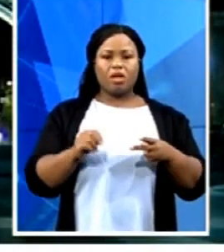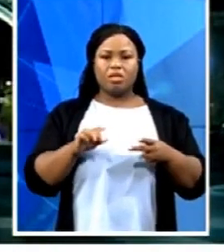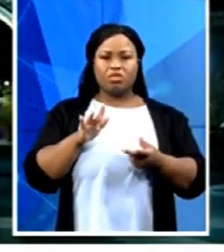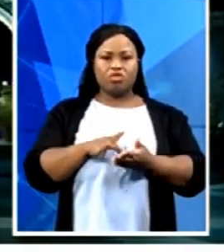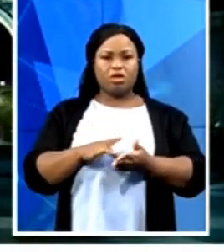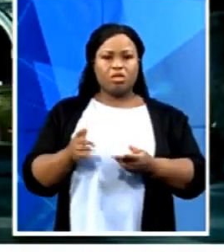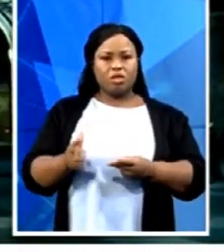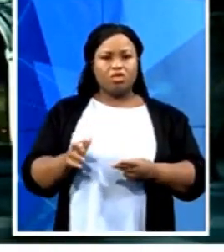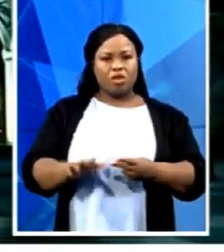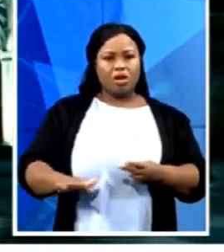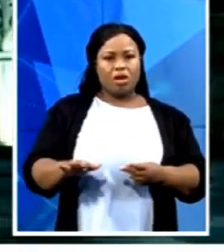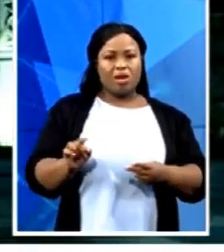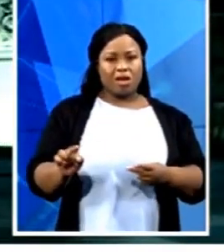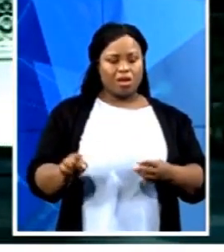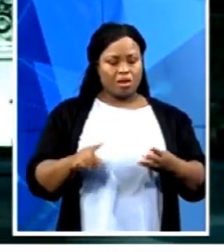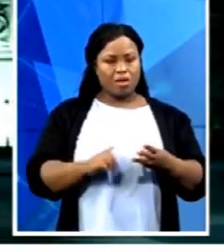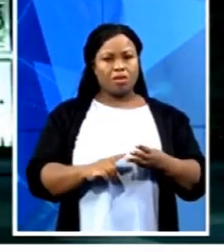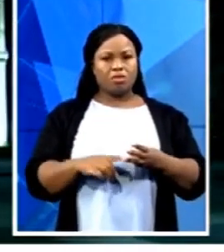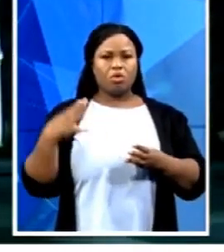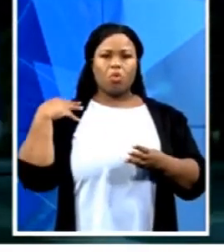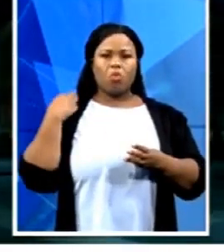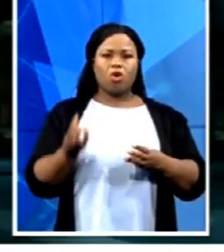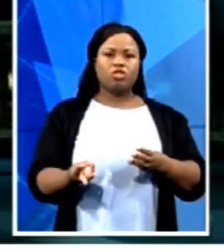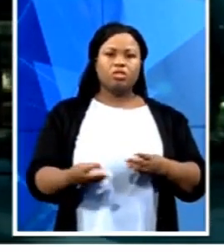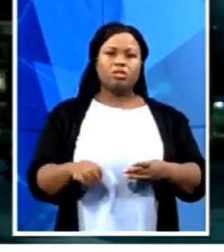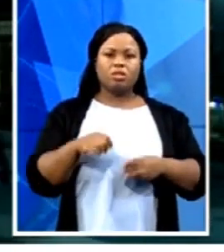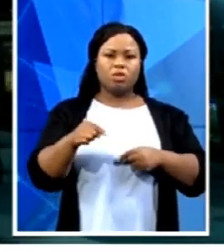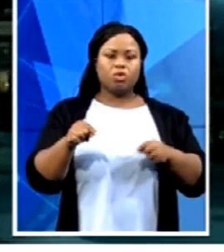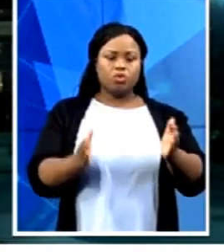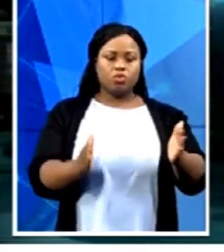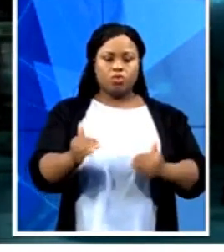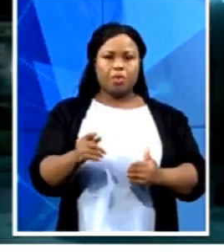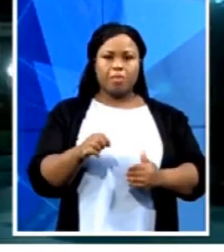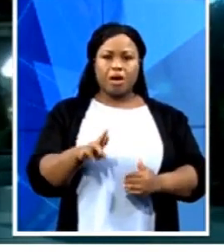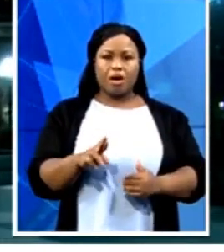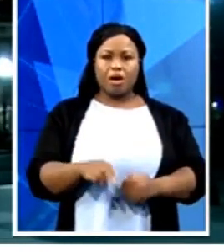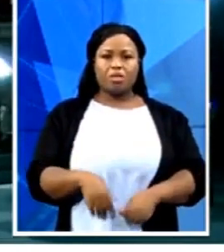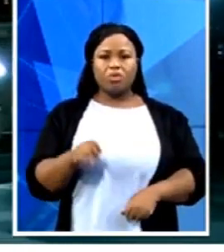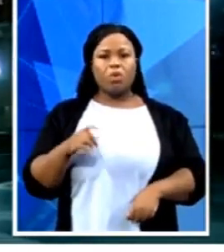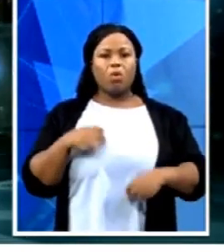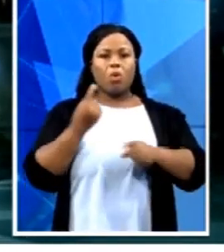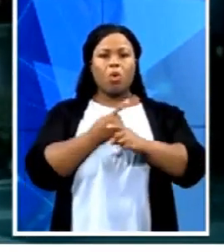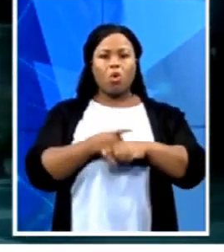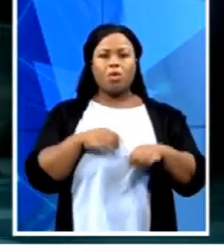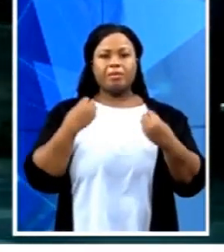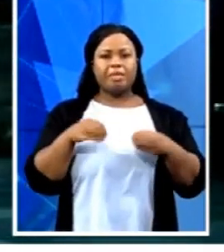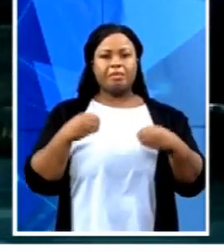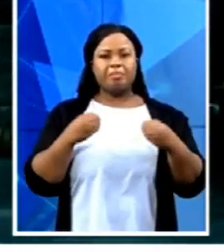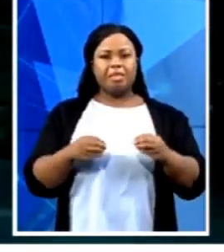Washington Square Park, the city that never sleeps, induced into what many hope will be a